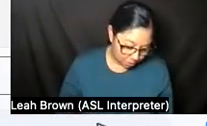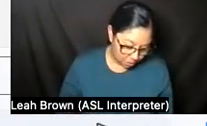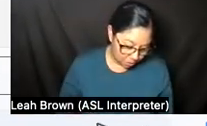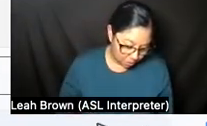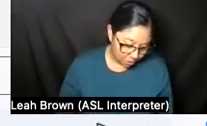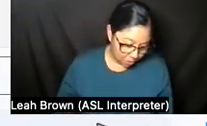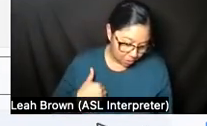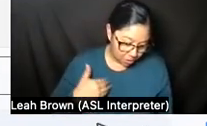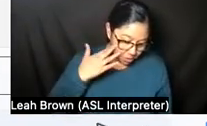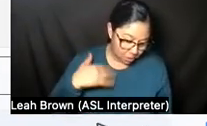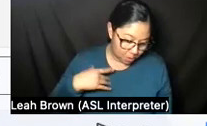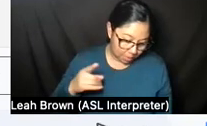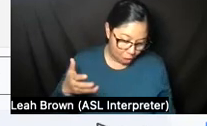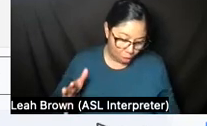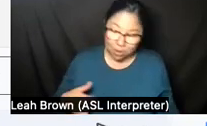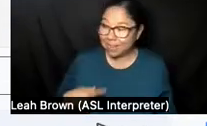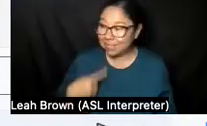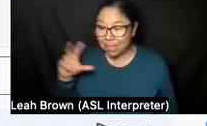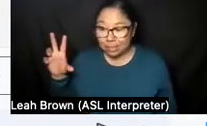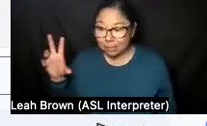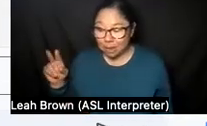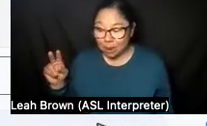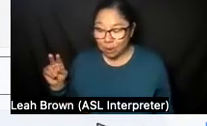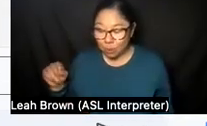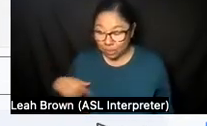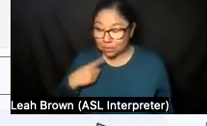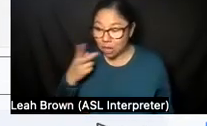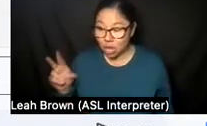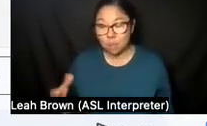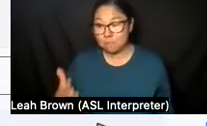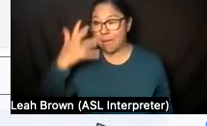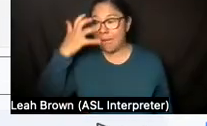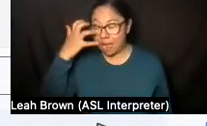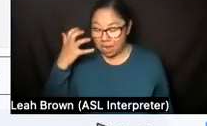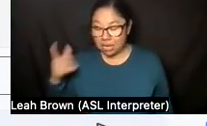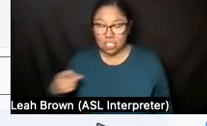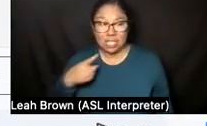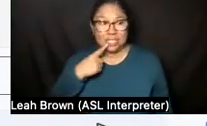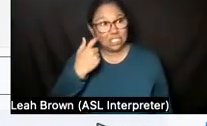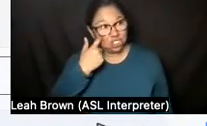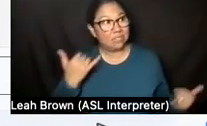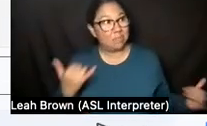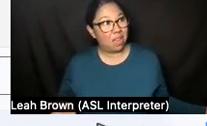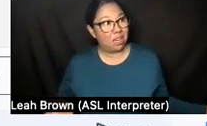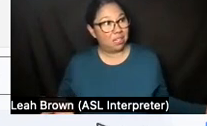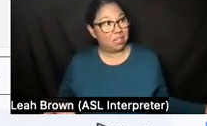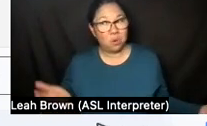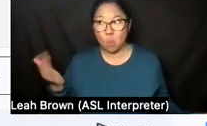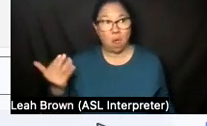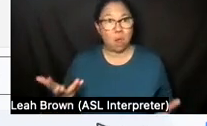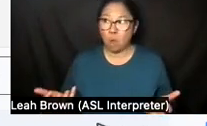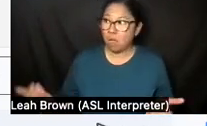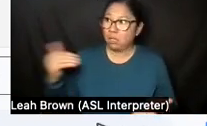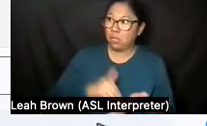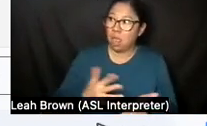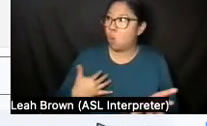have a time? No, I said, I can't. They say, no, and then she's getting mad. And she said, we just played. Mom, why you keep wanting it again? I want it